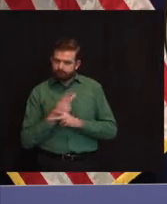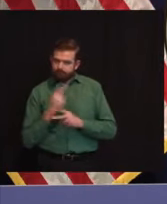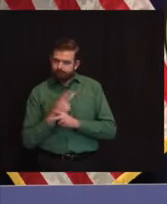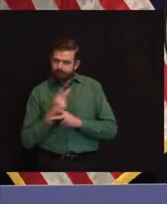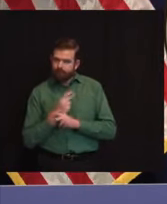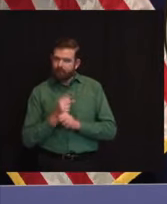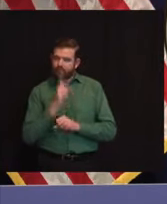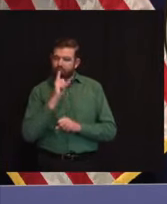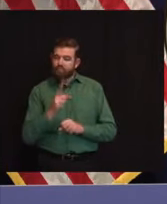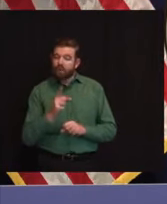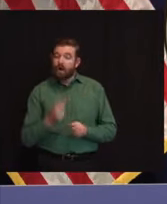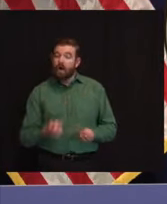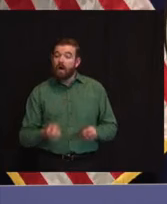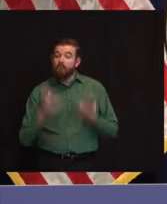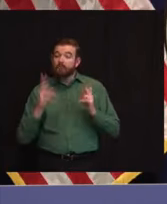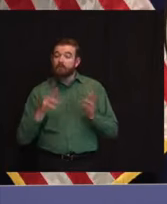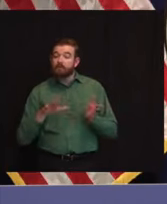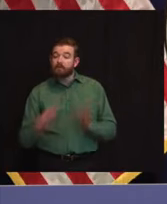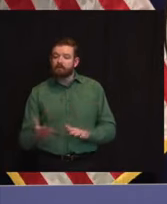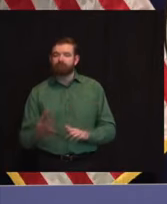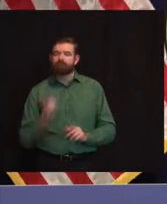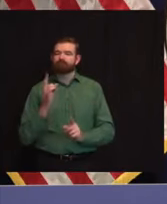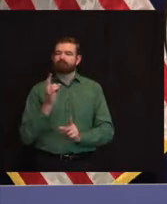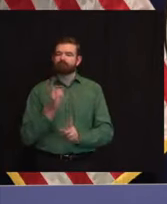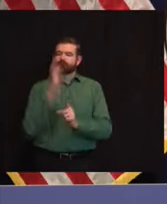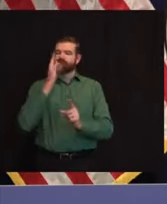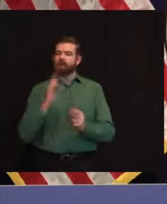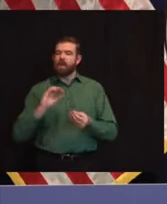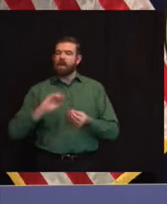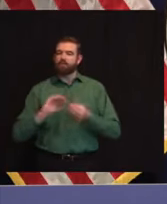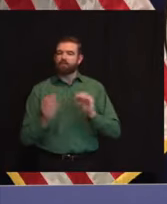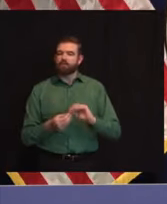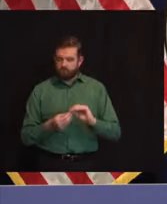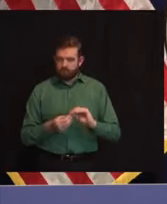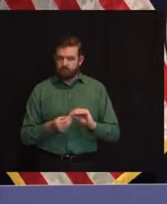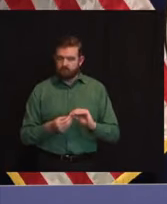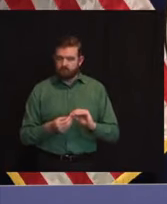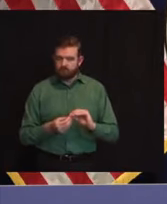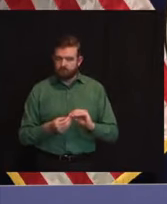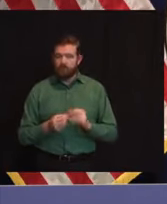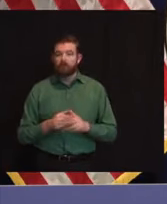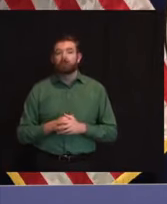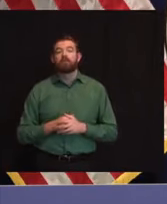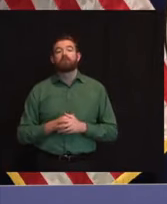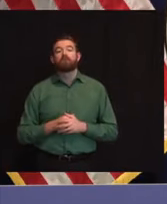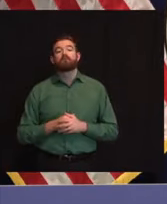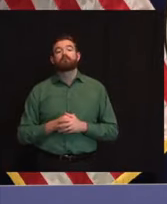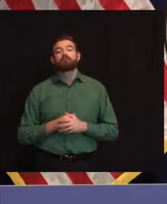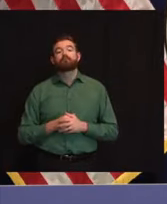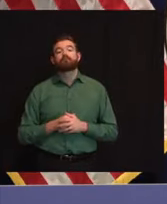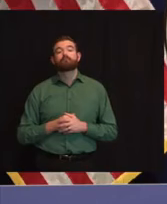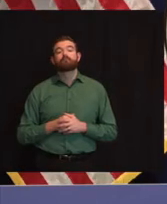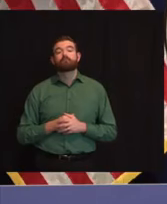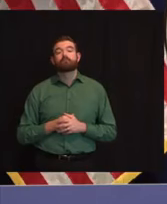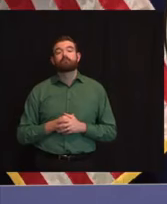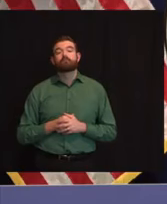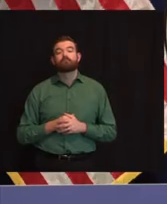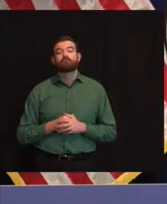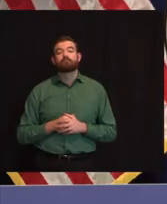as possible, including presumptive cases that we're going to be, constantly looking back and reassessing. Is that fair to say,